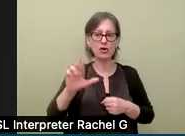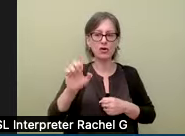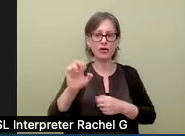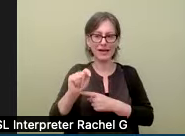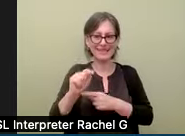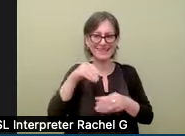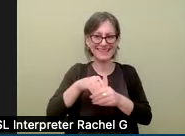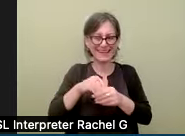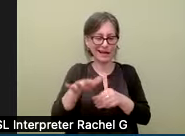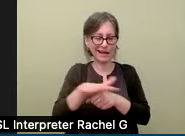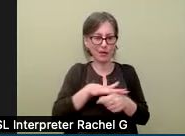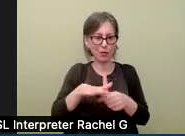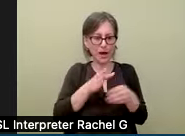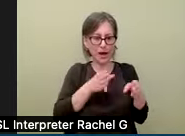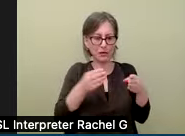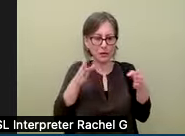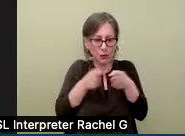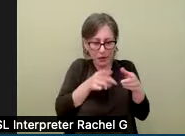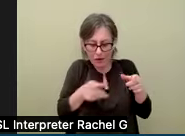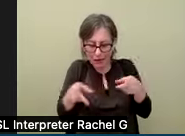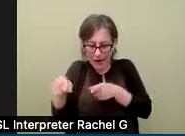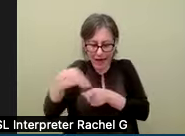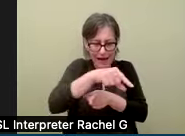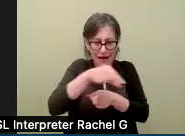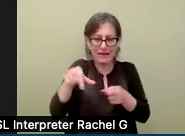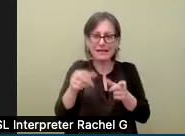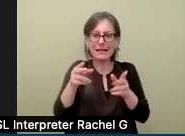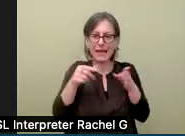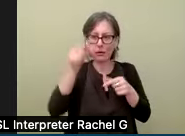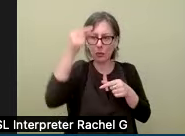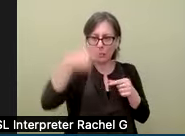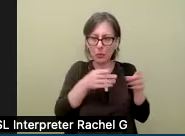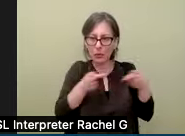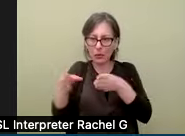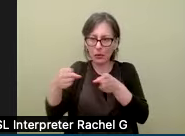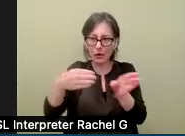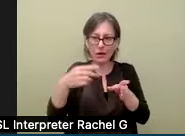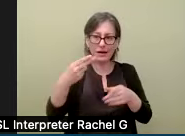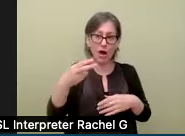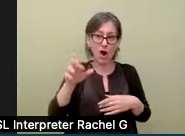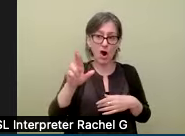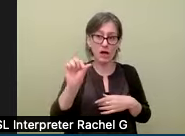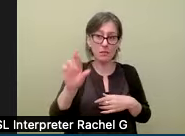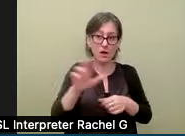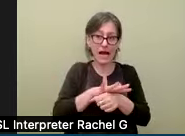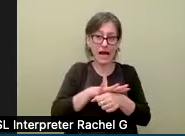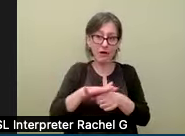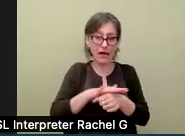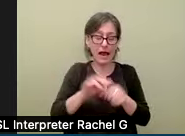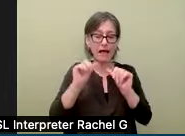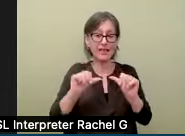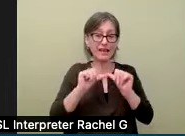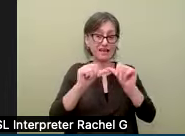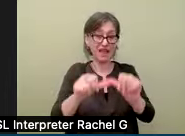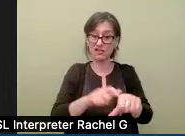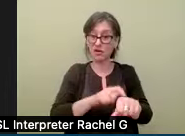in and around narrow openings like harbor entrances or narrow areas of harbors. Tsunami events can last for a very